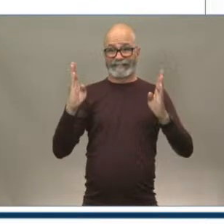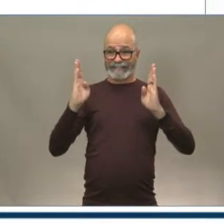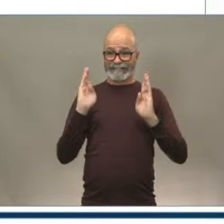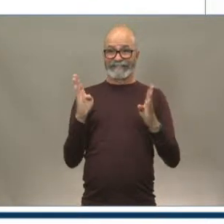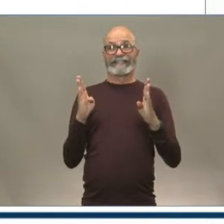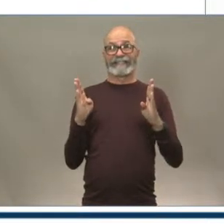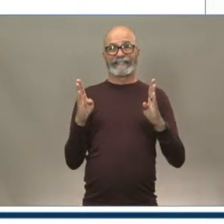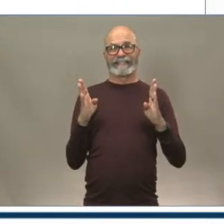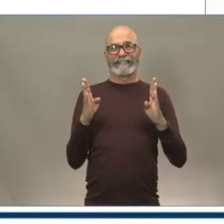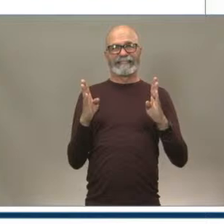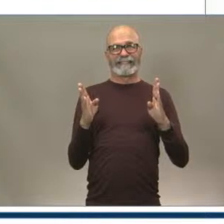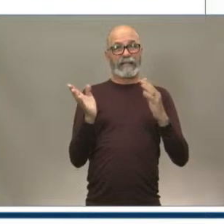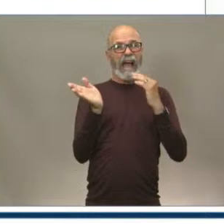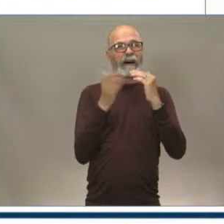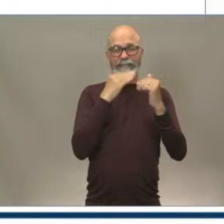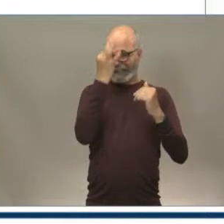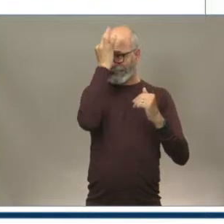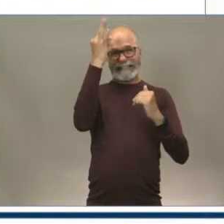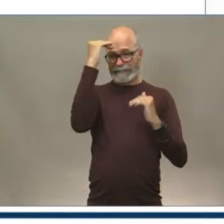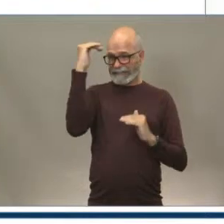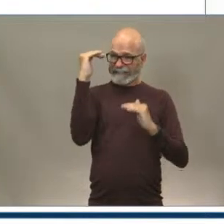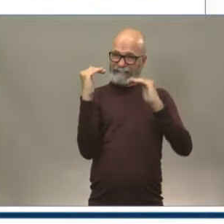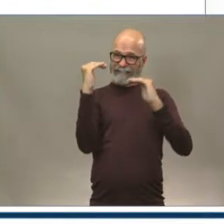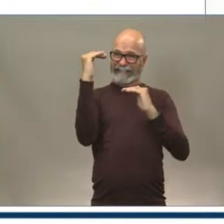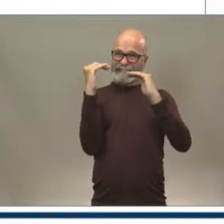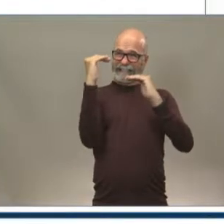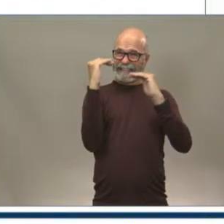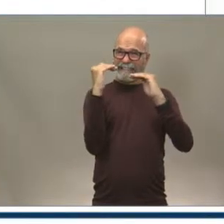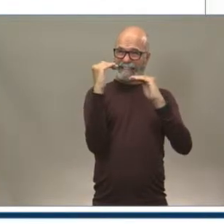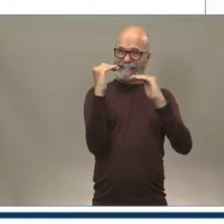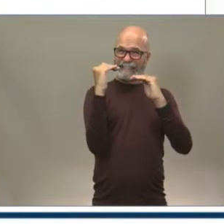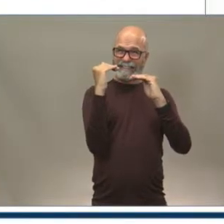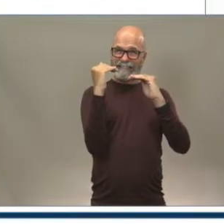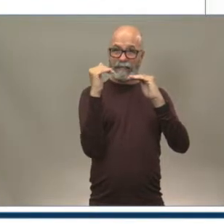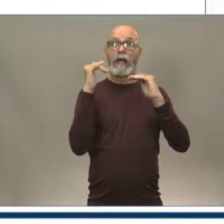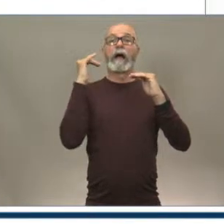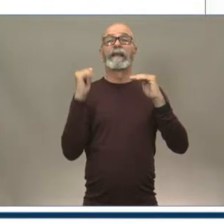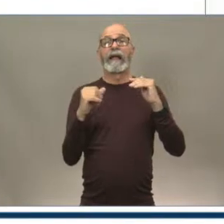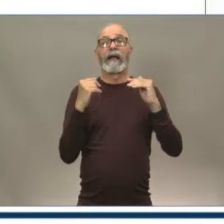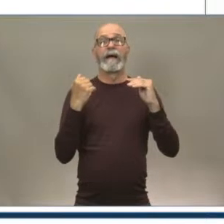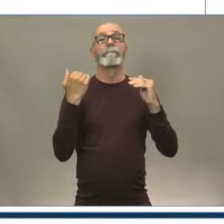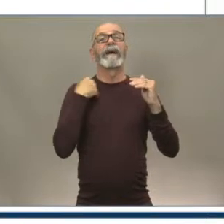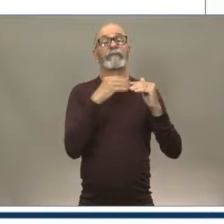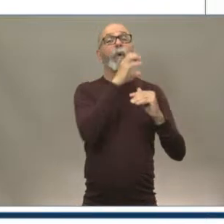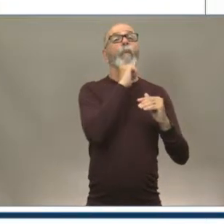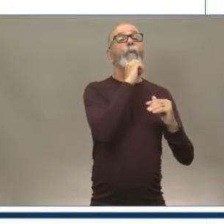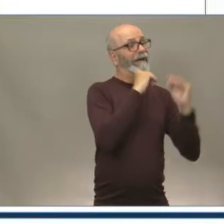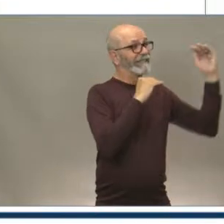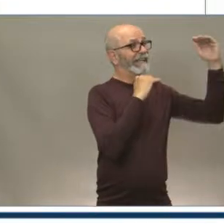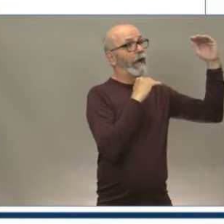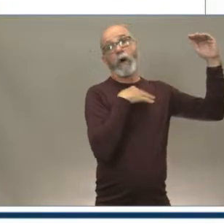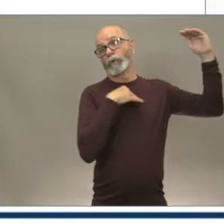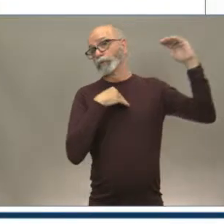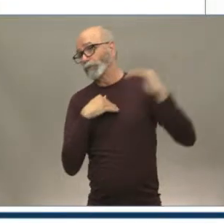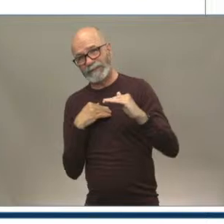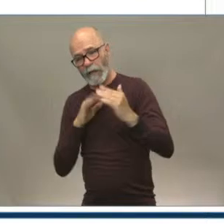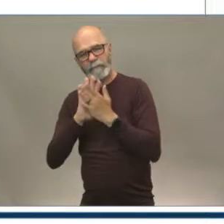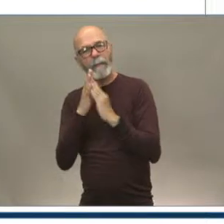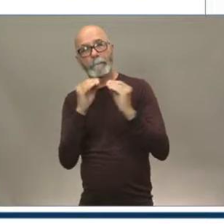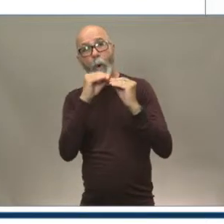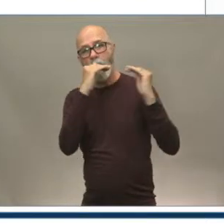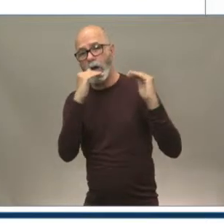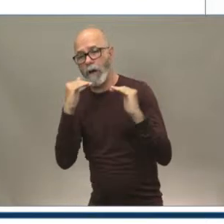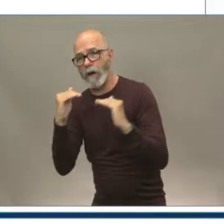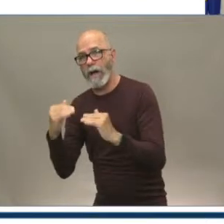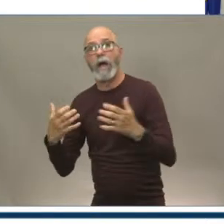equivalent number. So certainly the age groups have shifted downwards, and again, this is the same as we're seeing across